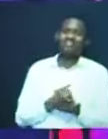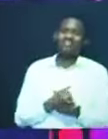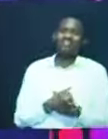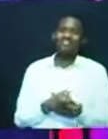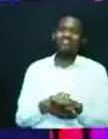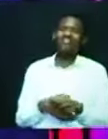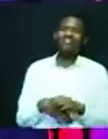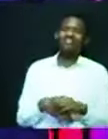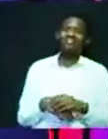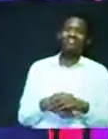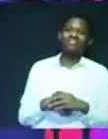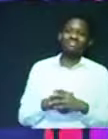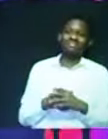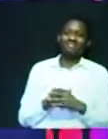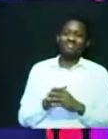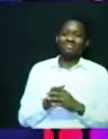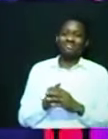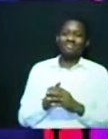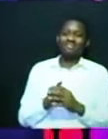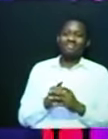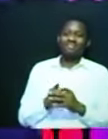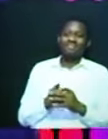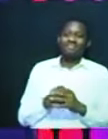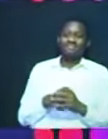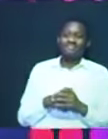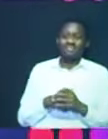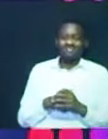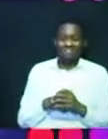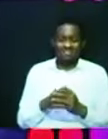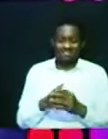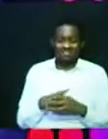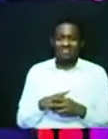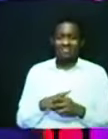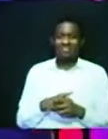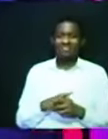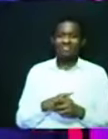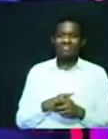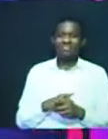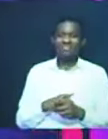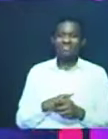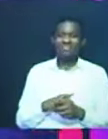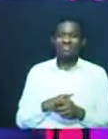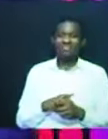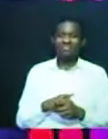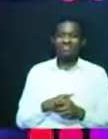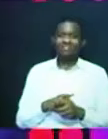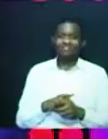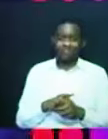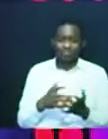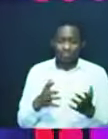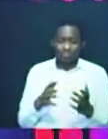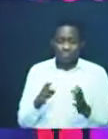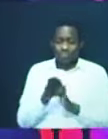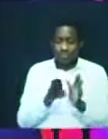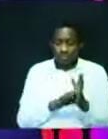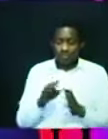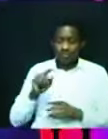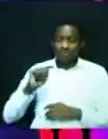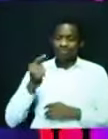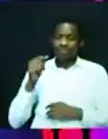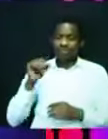bra otisabo freino, na se ya na wotiye. If you sabreno, and I'm a sacramagini. 1 John